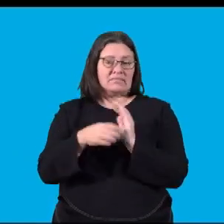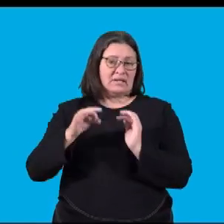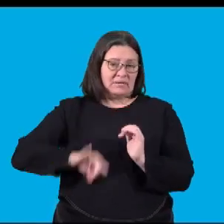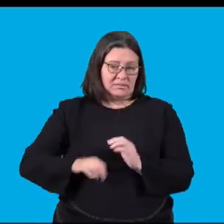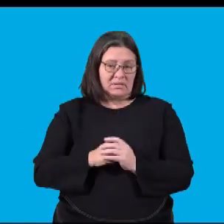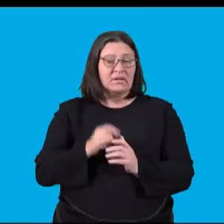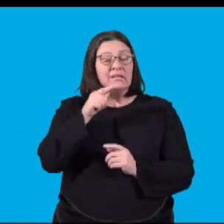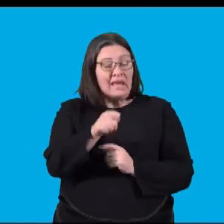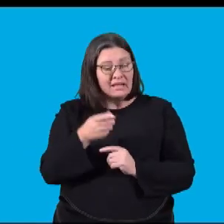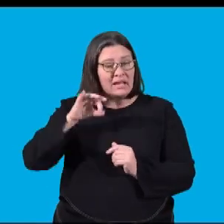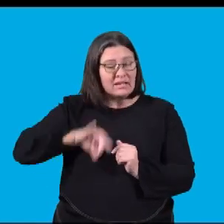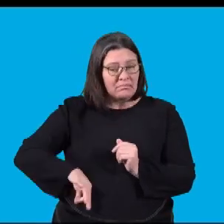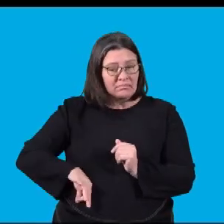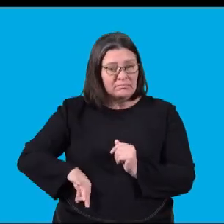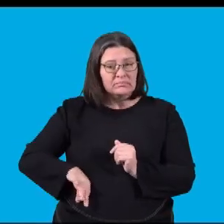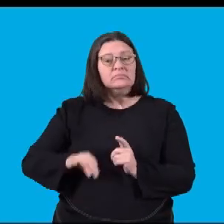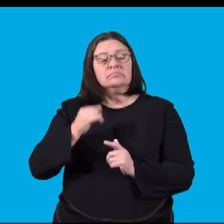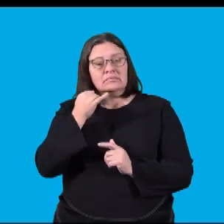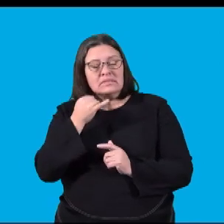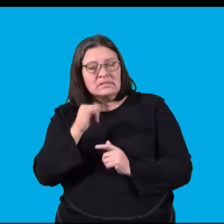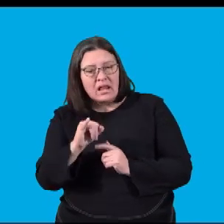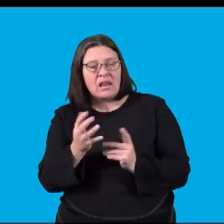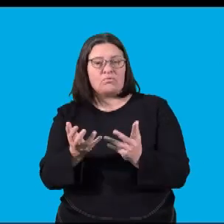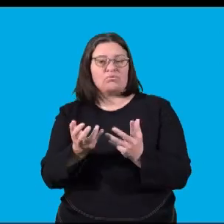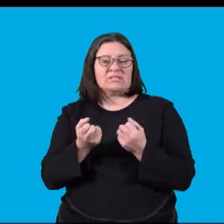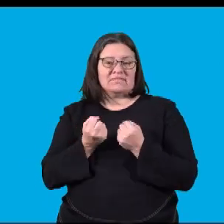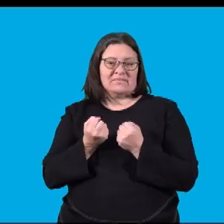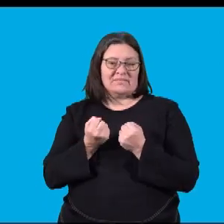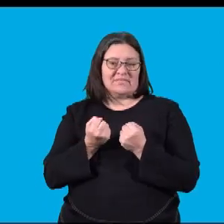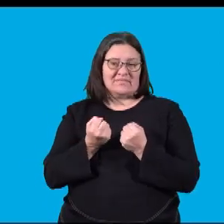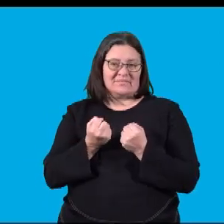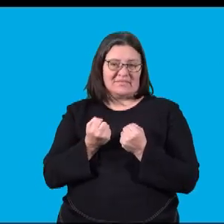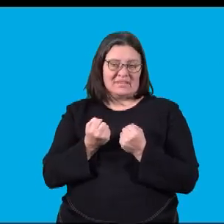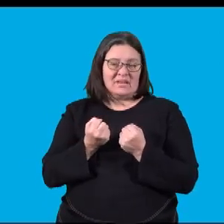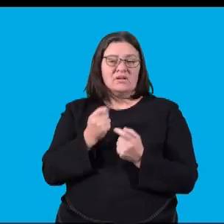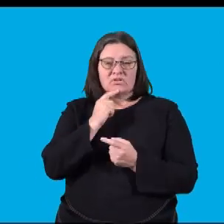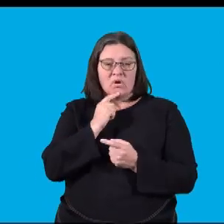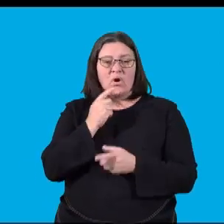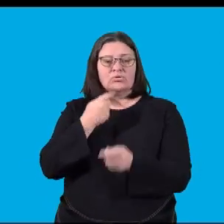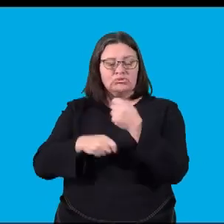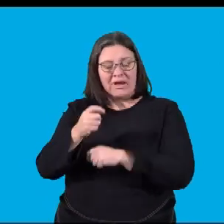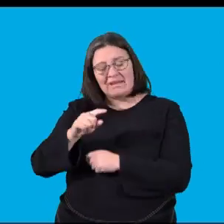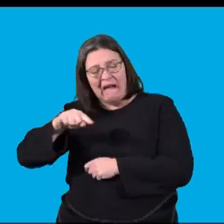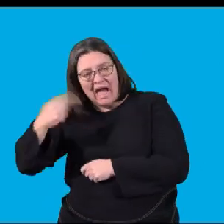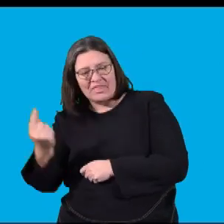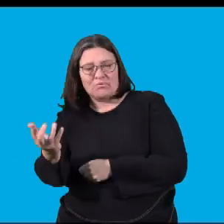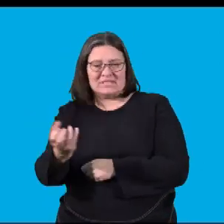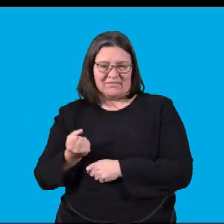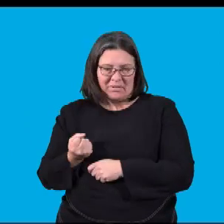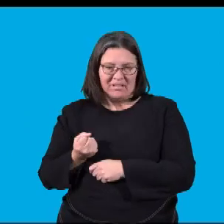income. And that accrued income must still be receivable. So it goes to trade and